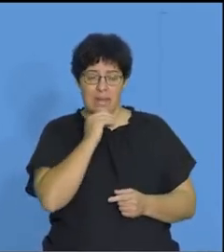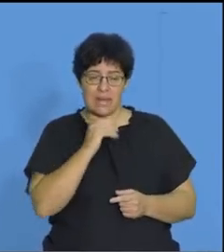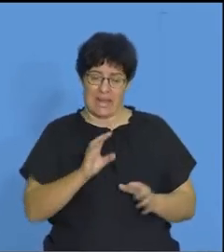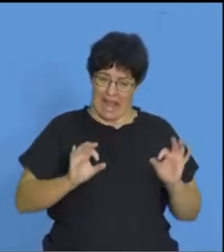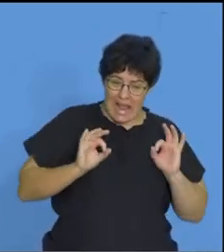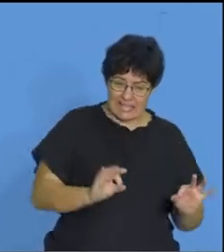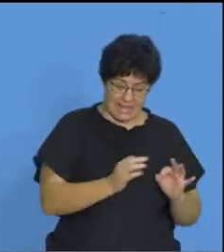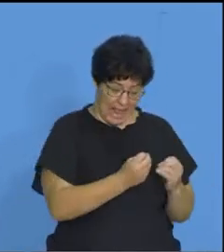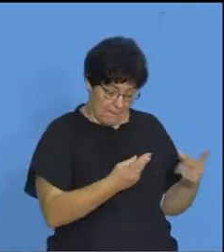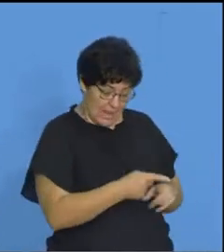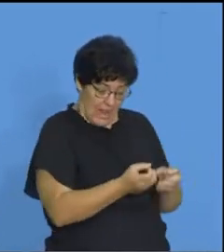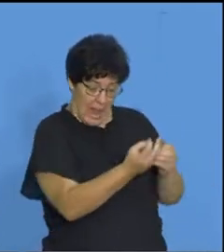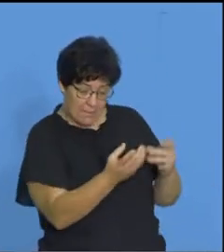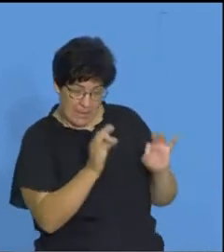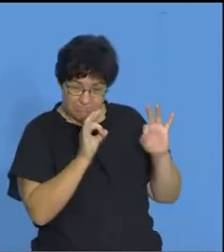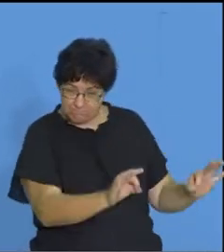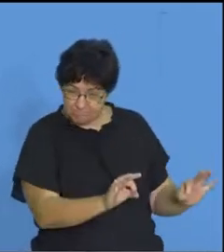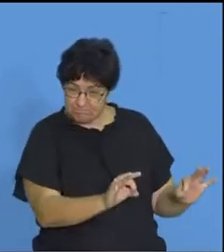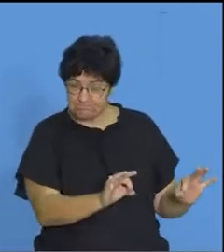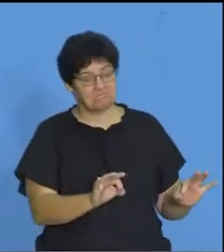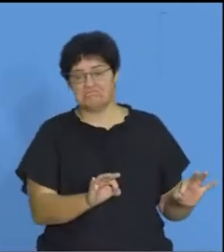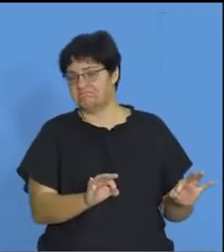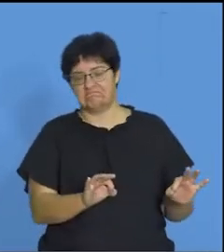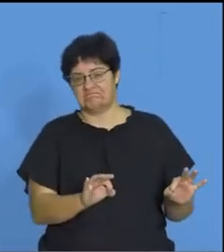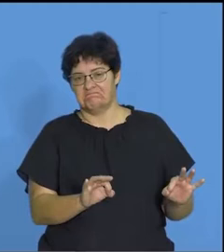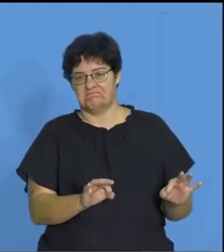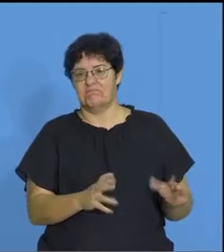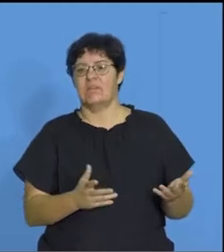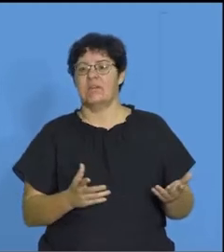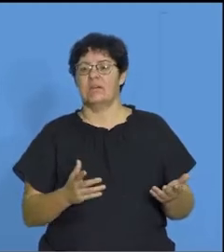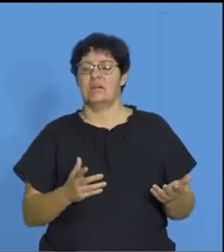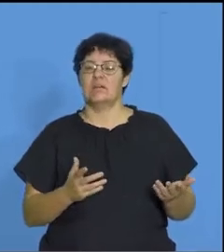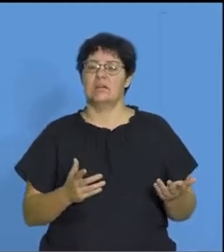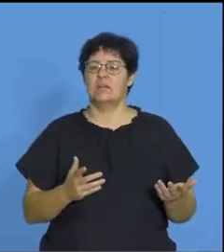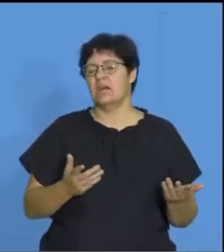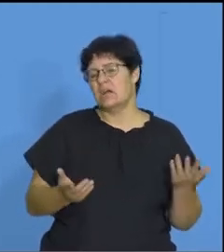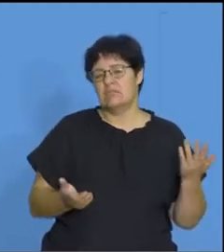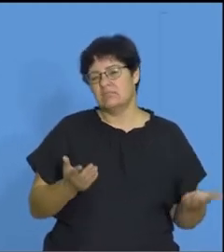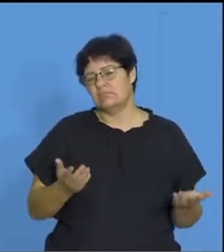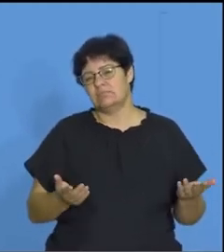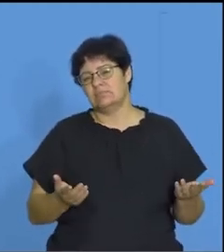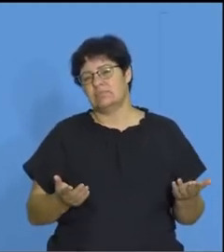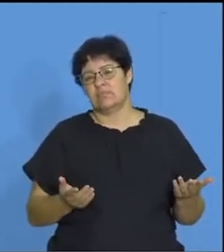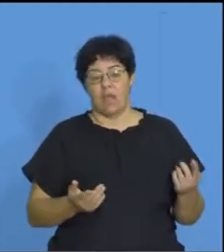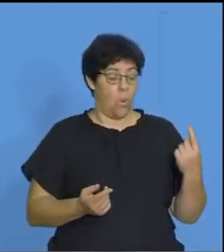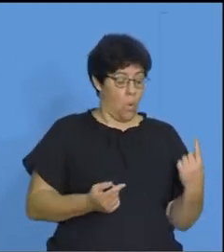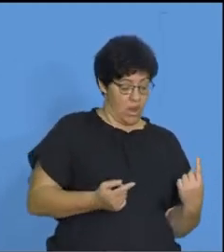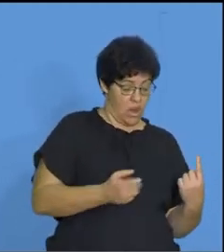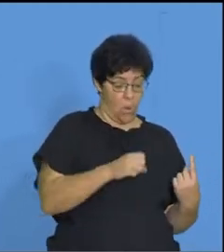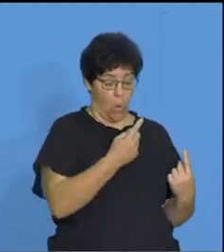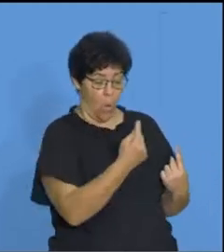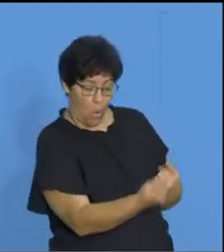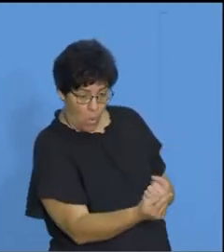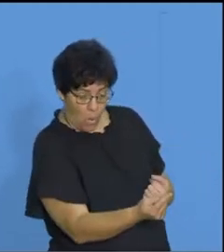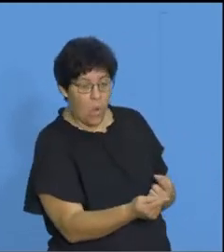in exact amount that all reactants get used up. So in a way or the other, one of the